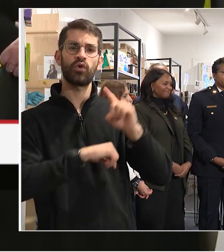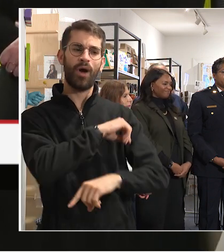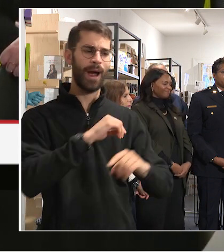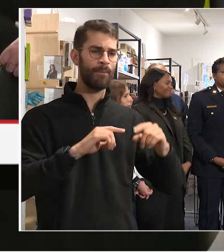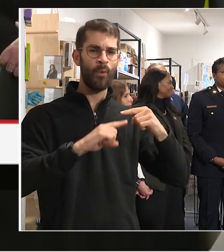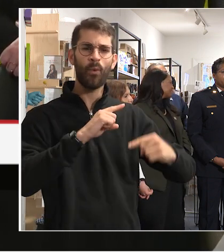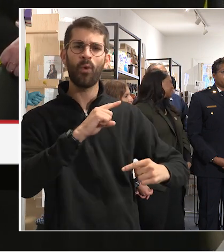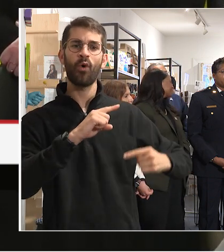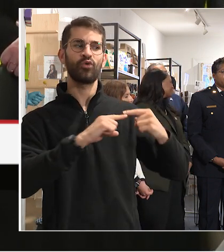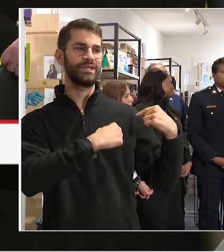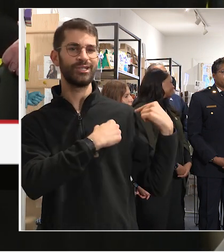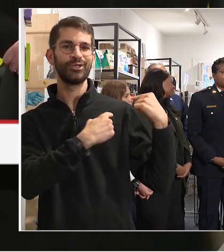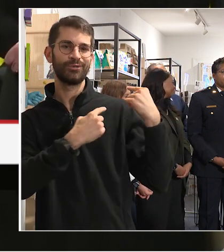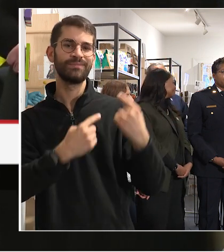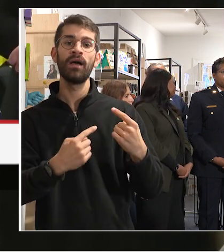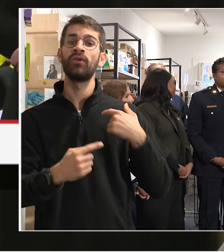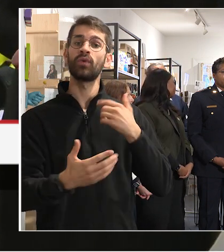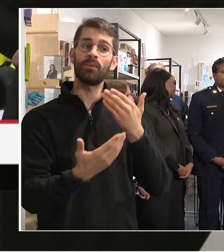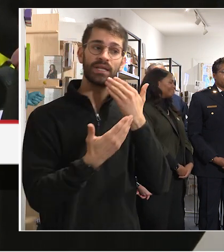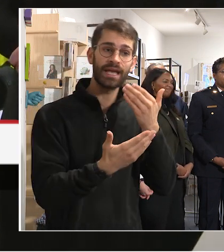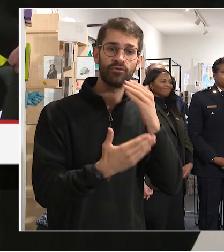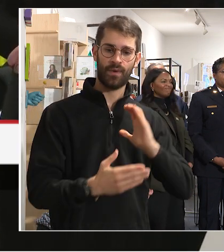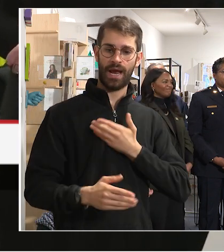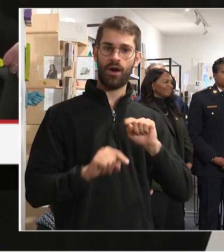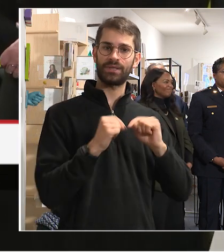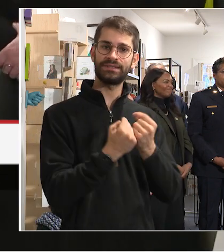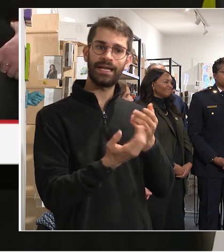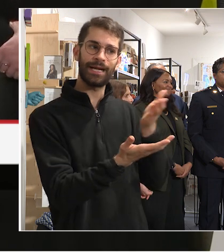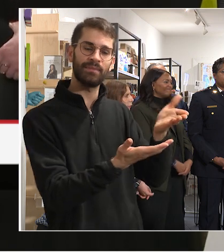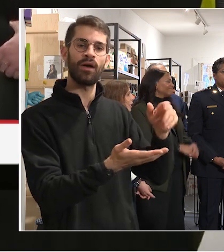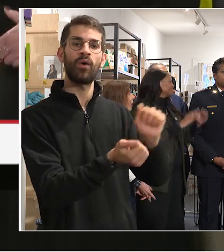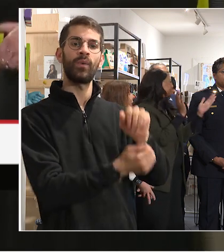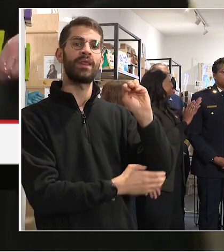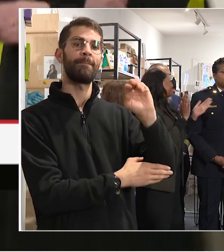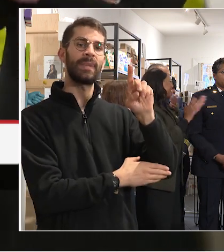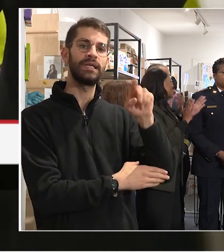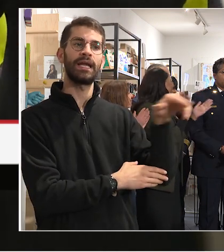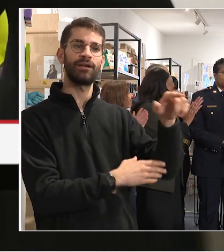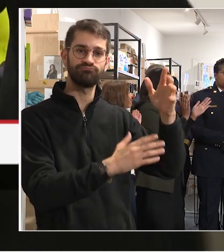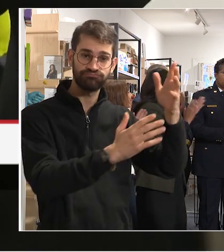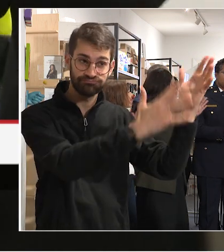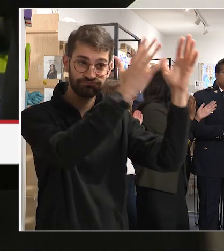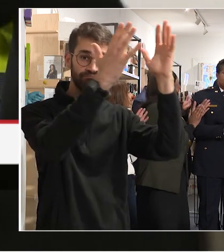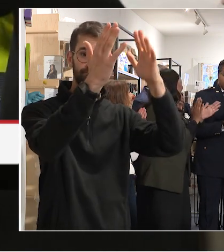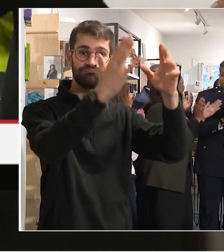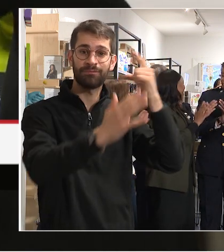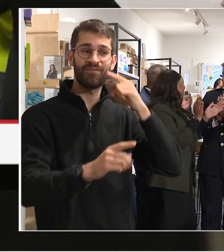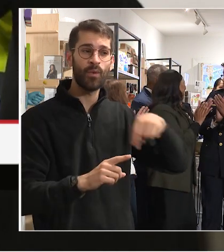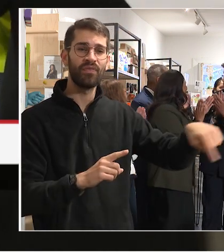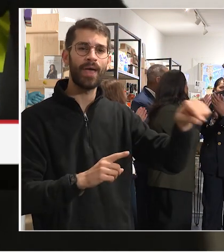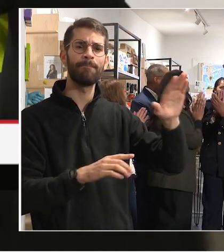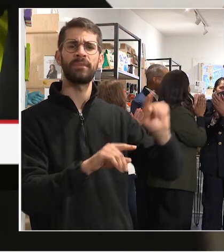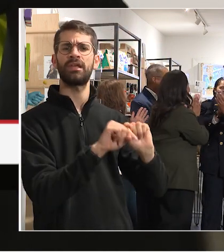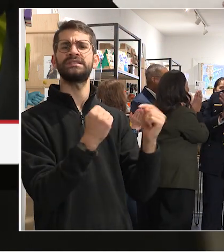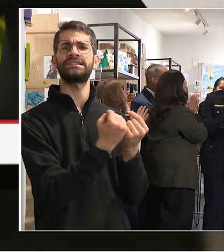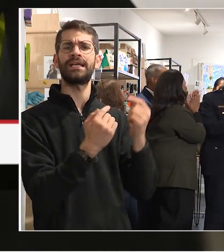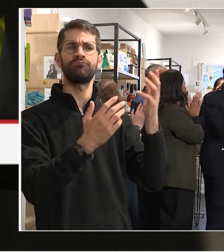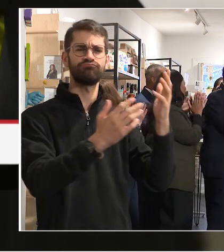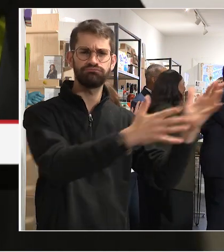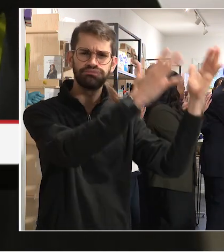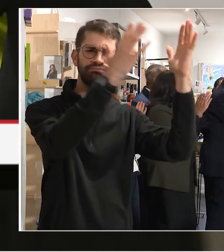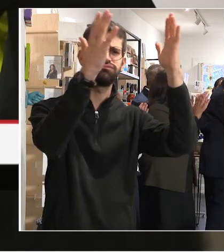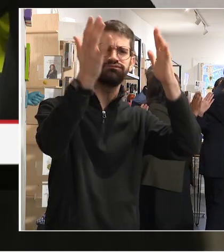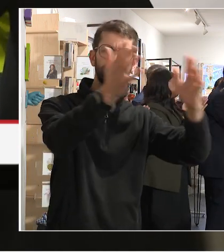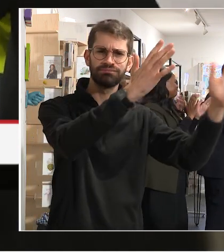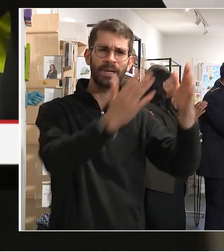So I want to thank and recognize our team at MPD. Give the Metropolitan Police officers a big round of